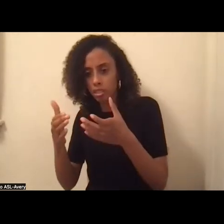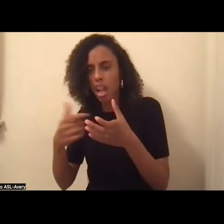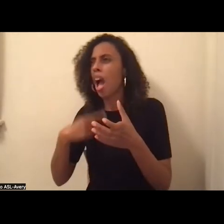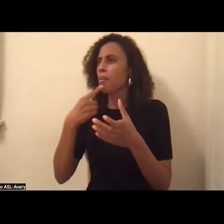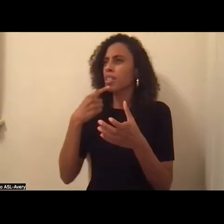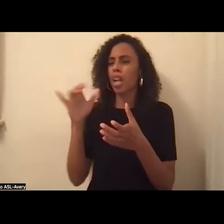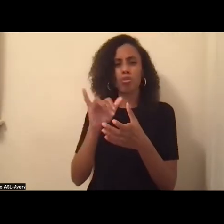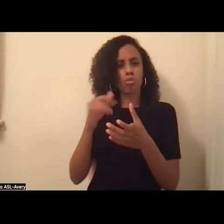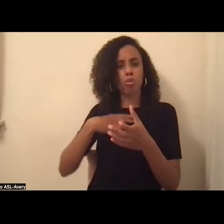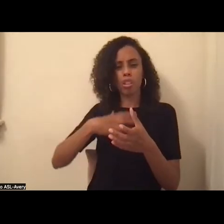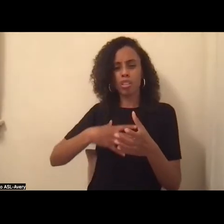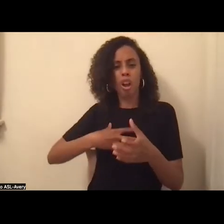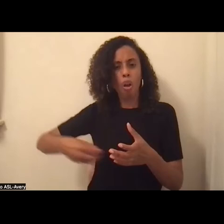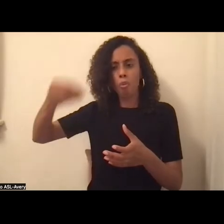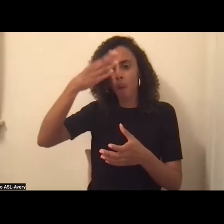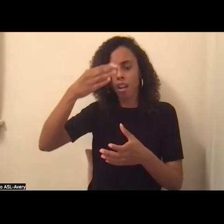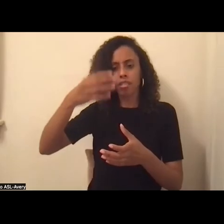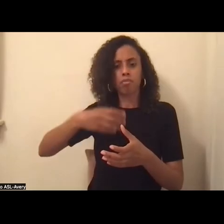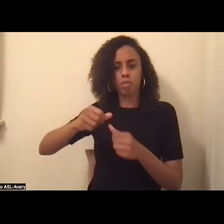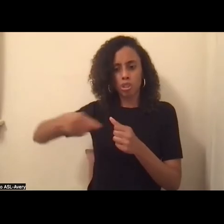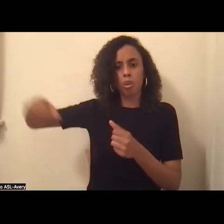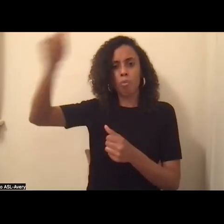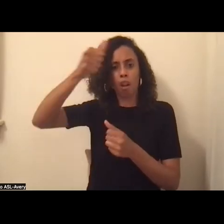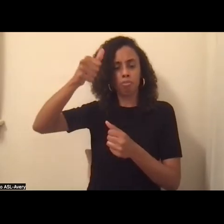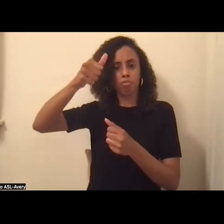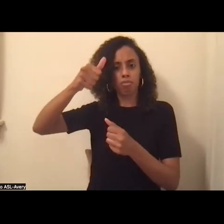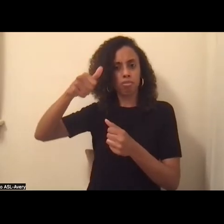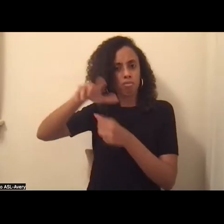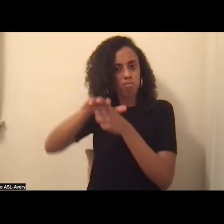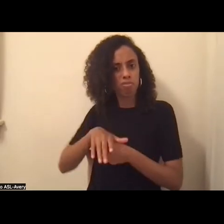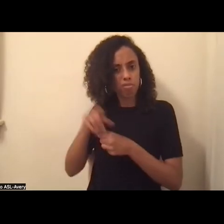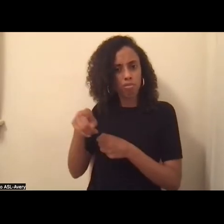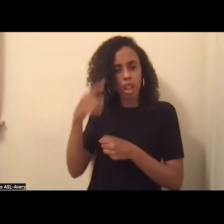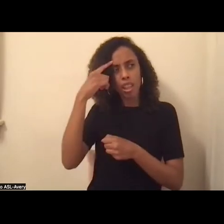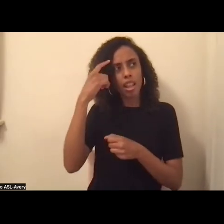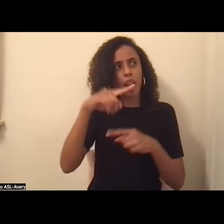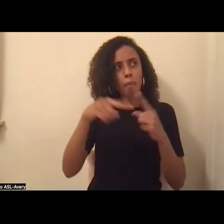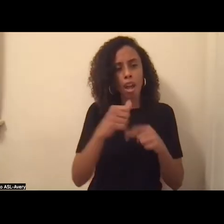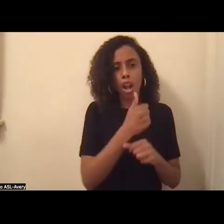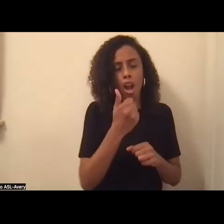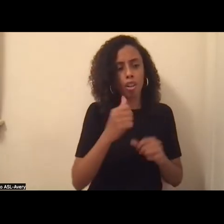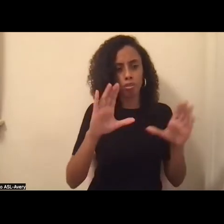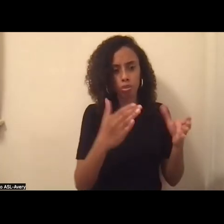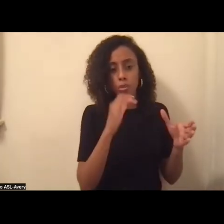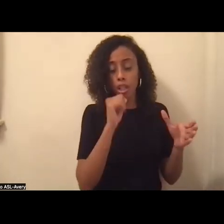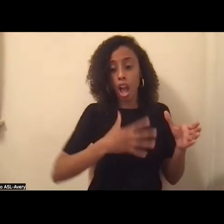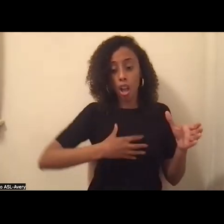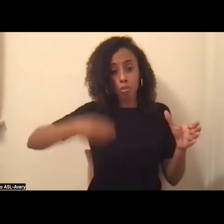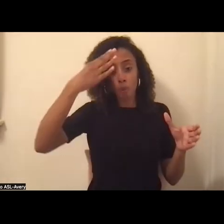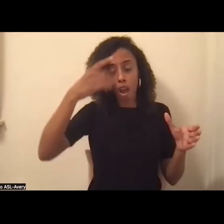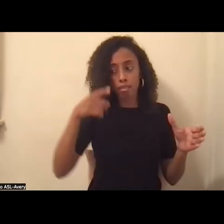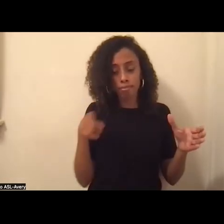supremacist, right? If you think about every other group that is not white, the idea of family